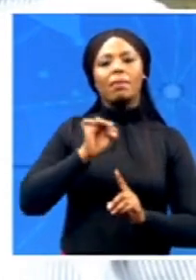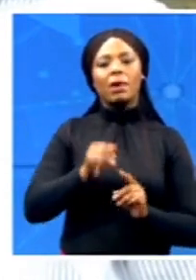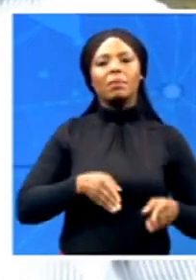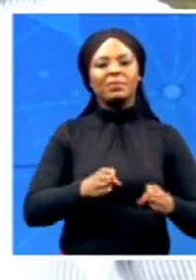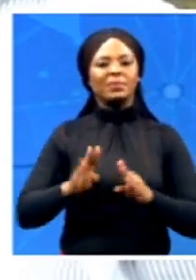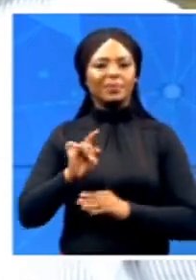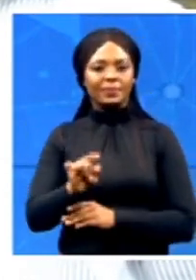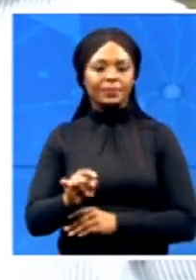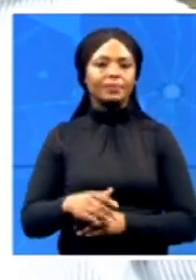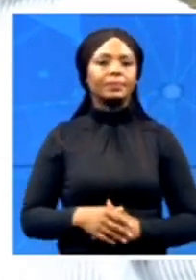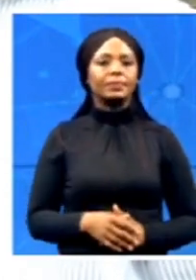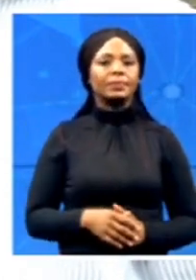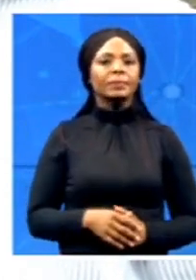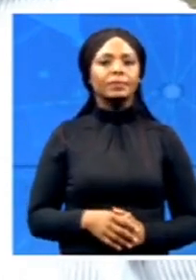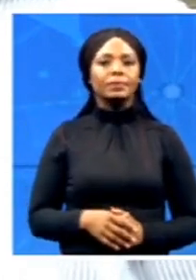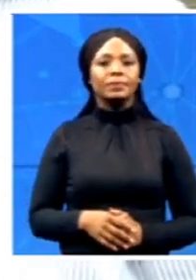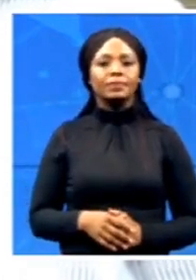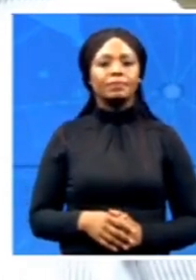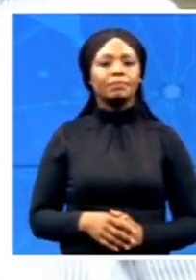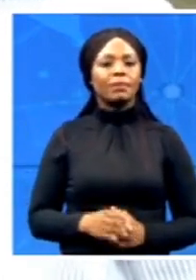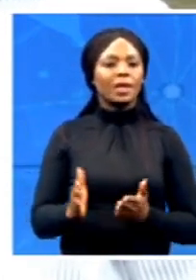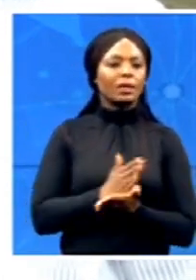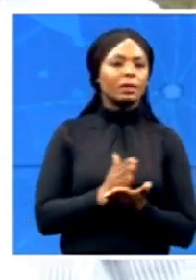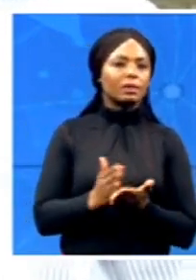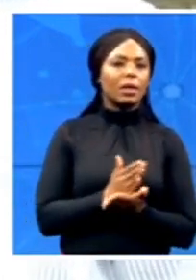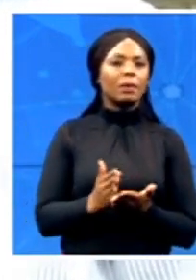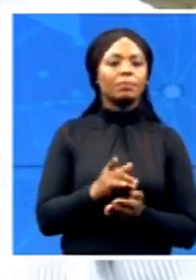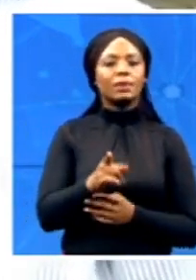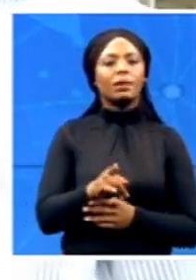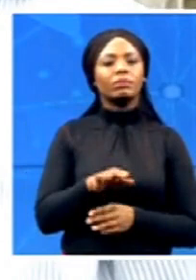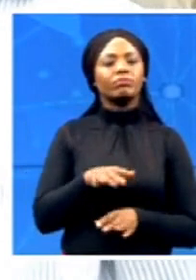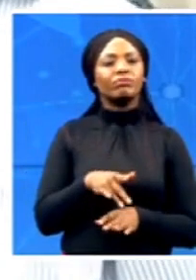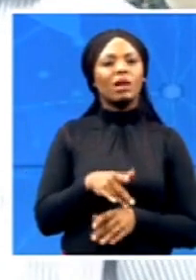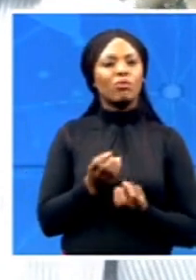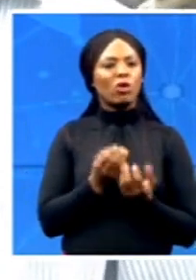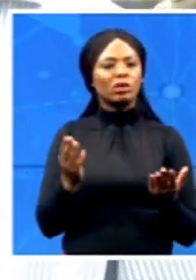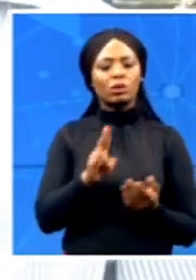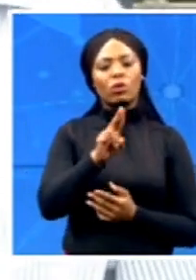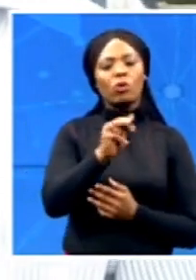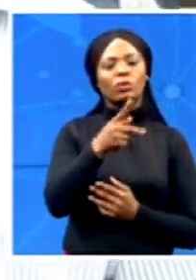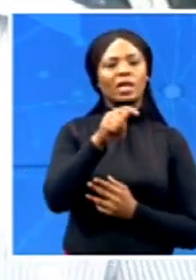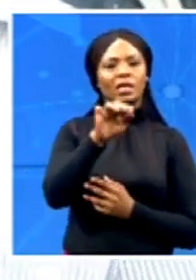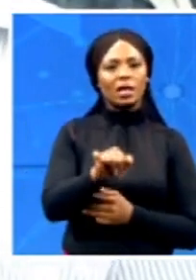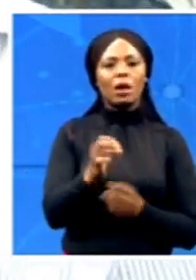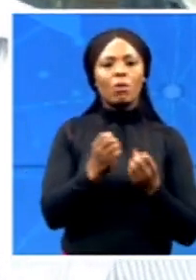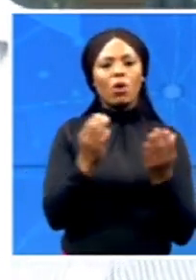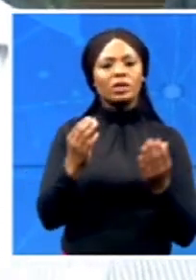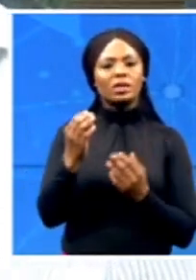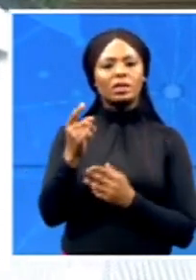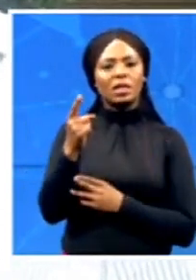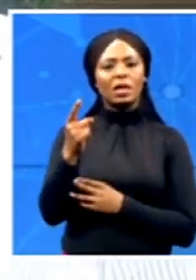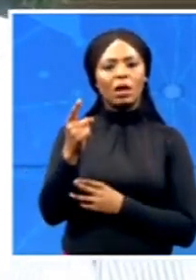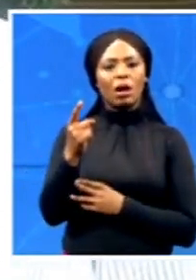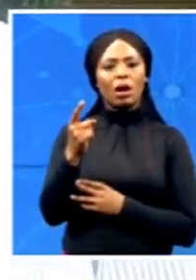traffic roads, Mthatha is known for traffic lights that do not work, So do you have any plans in place,